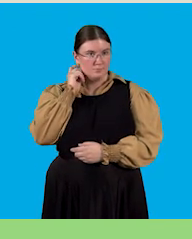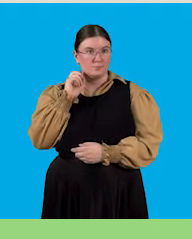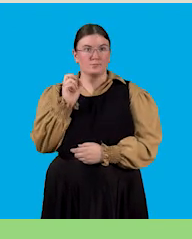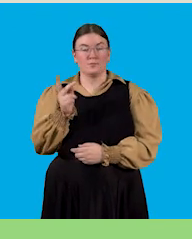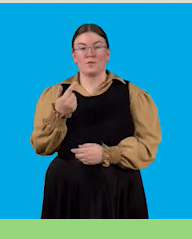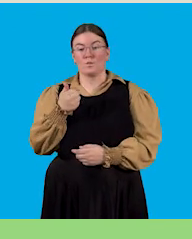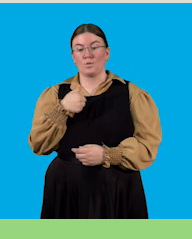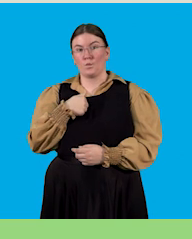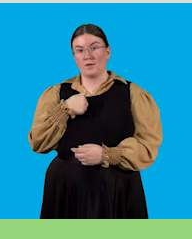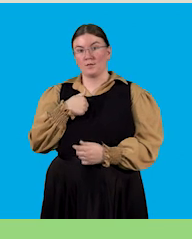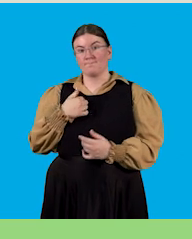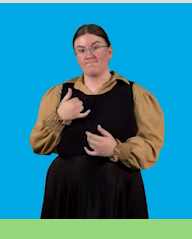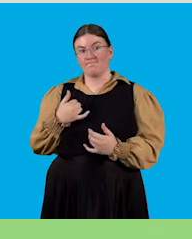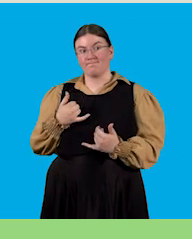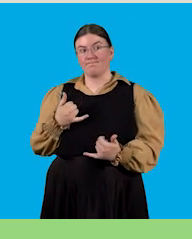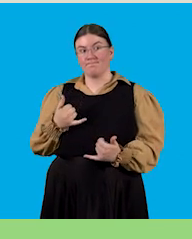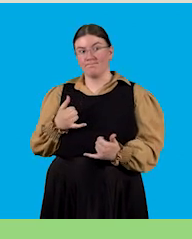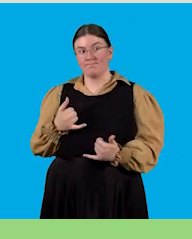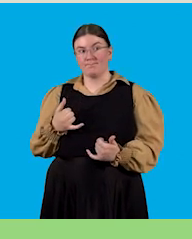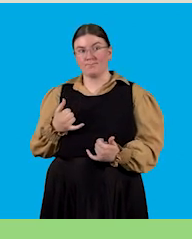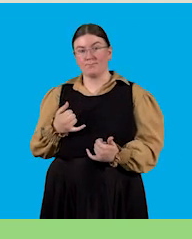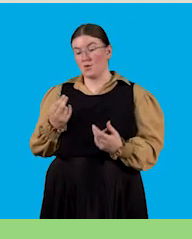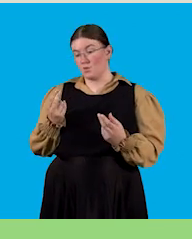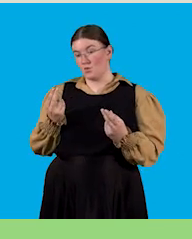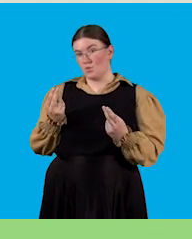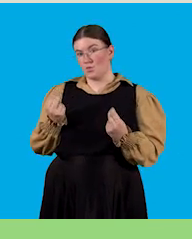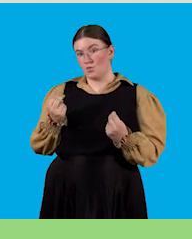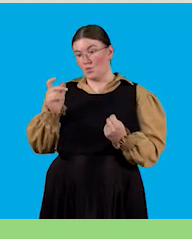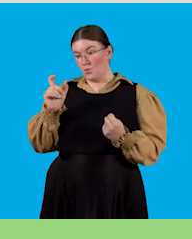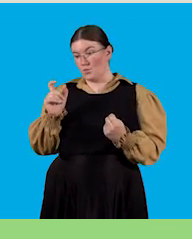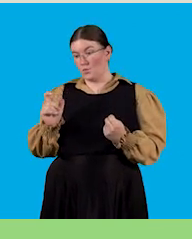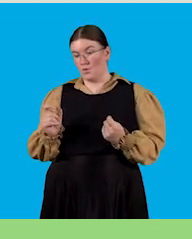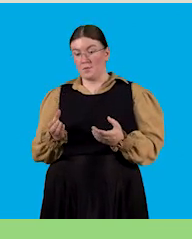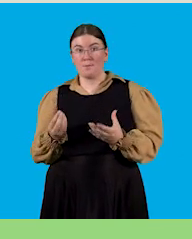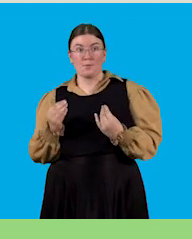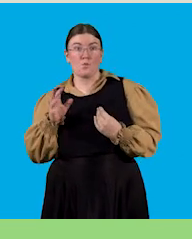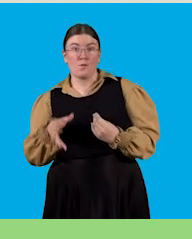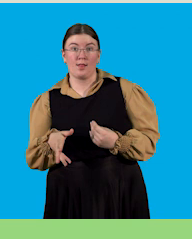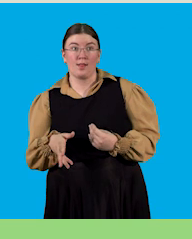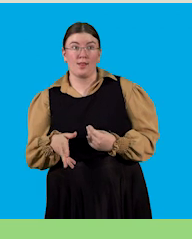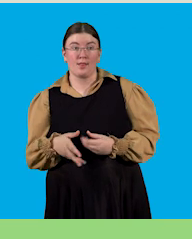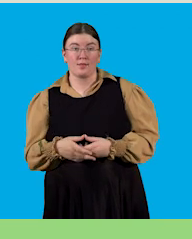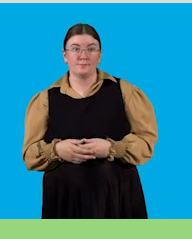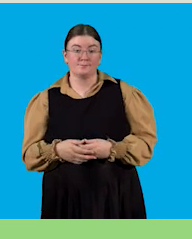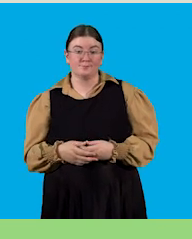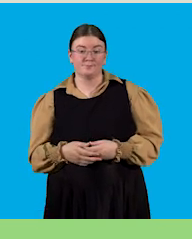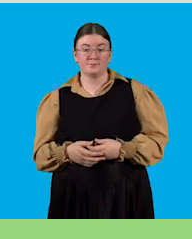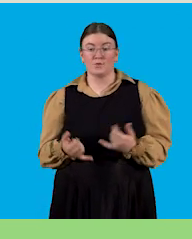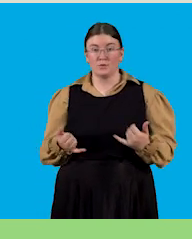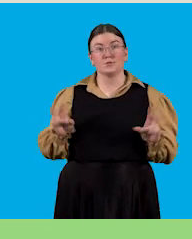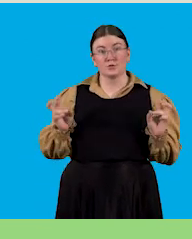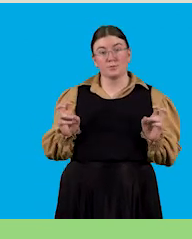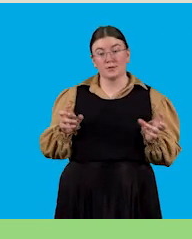Okay, we are going to come across the following terms when going through today's topic